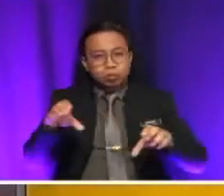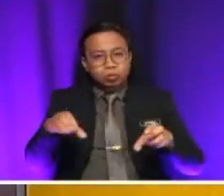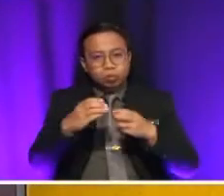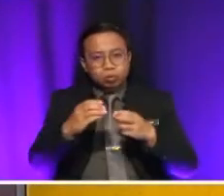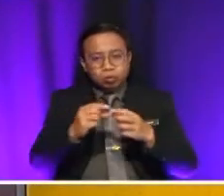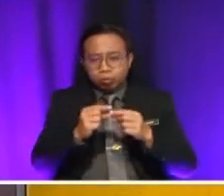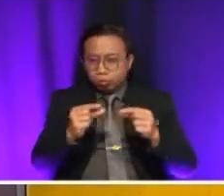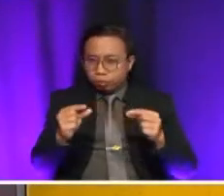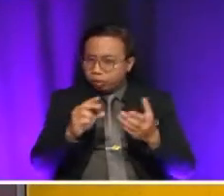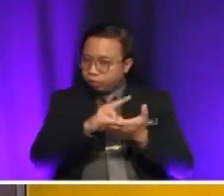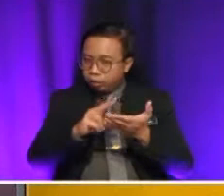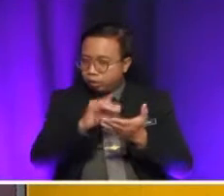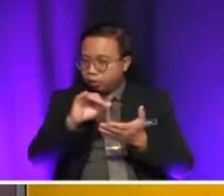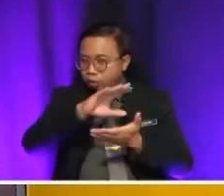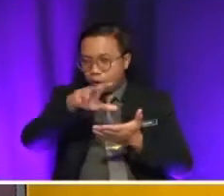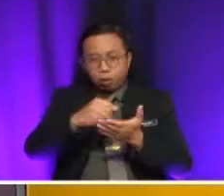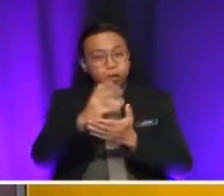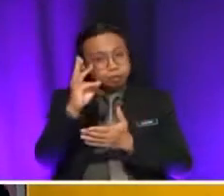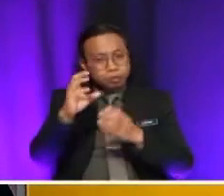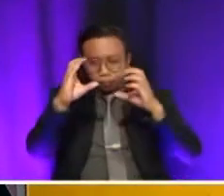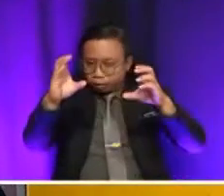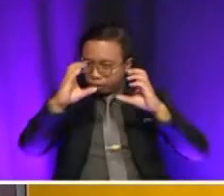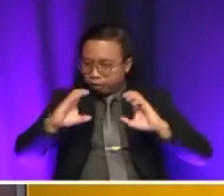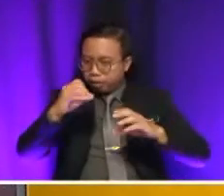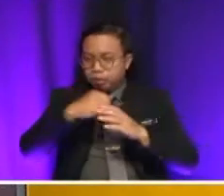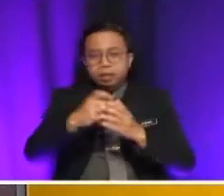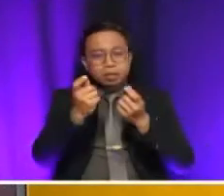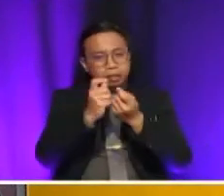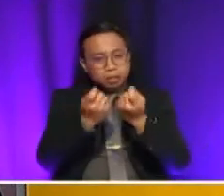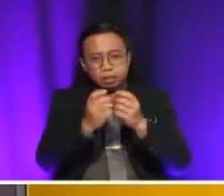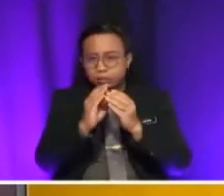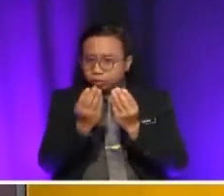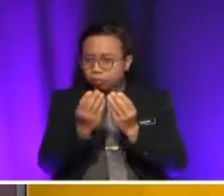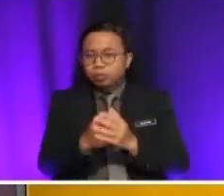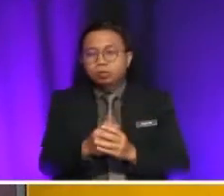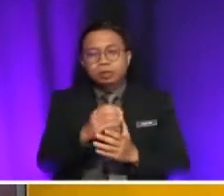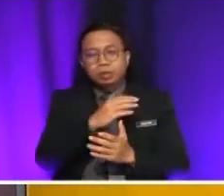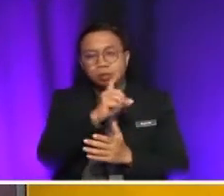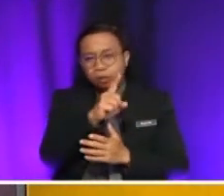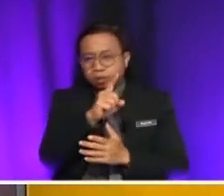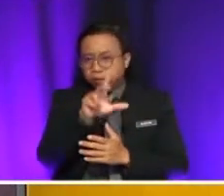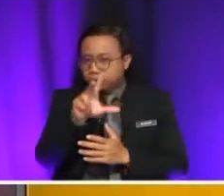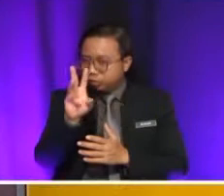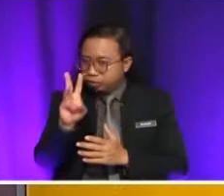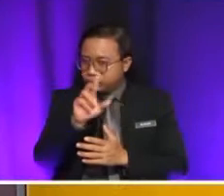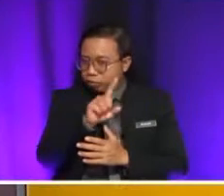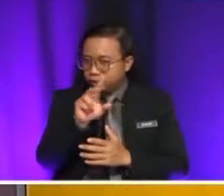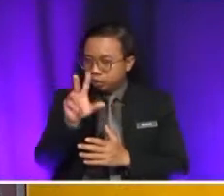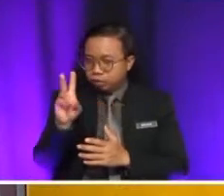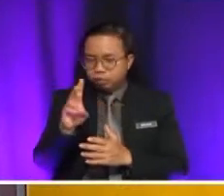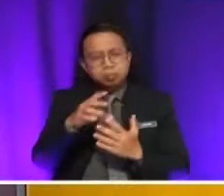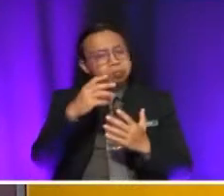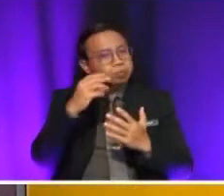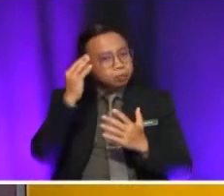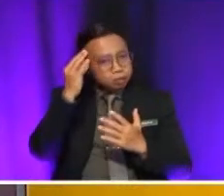quick reading on all the 6 paragraphs in the textbook, okay, on page 136 and 137, and decide a